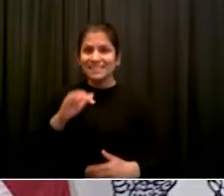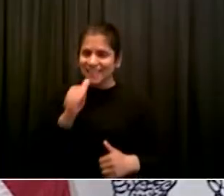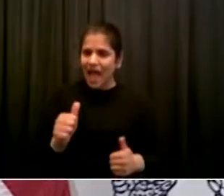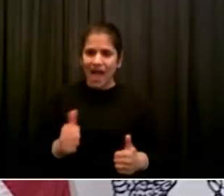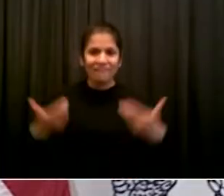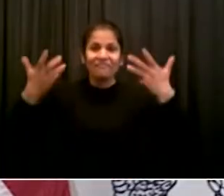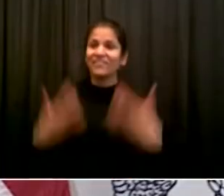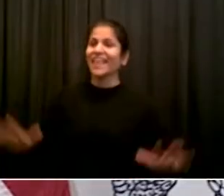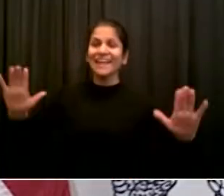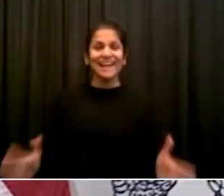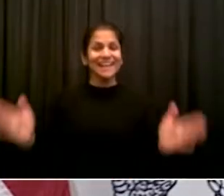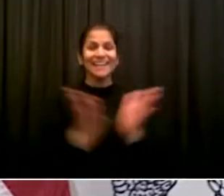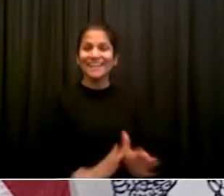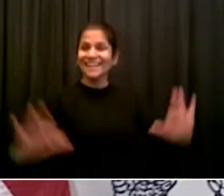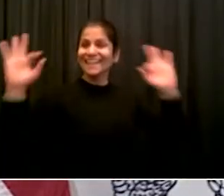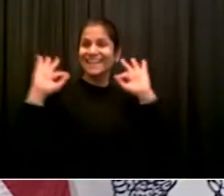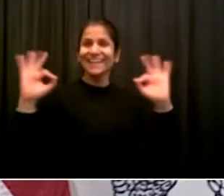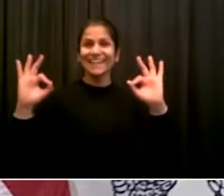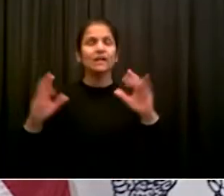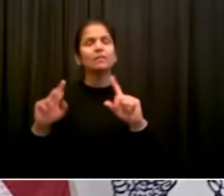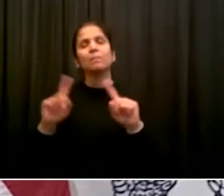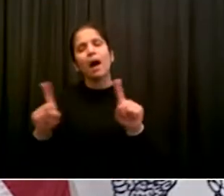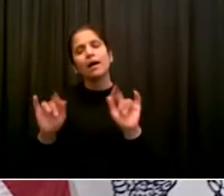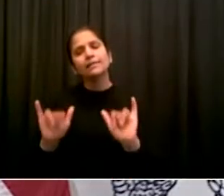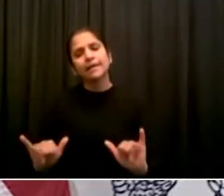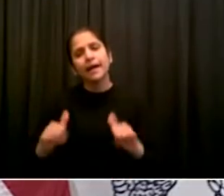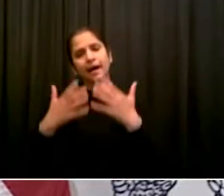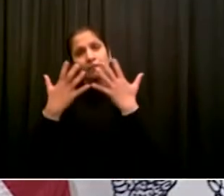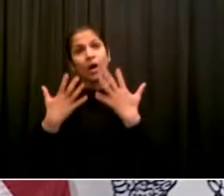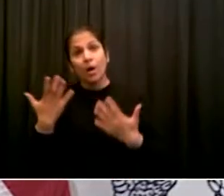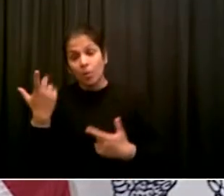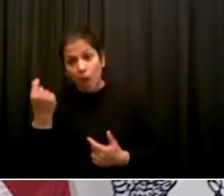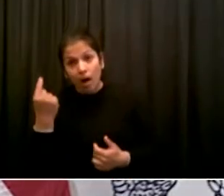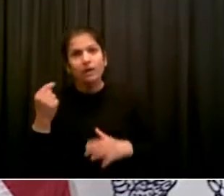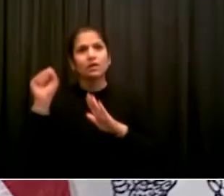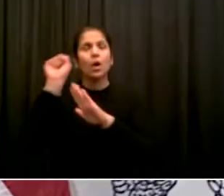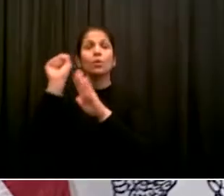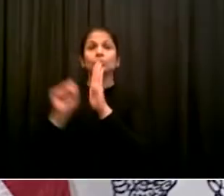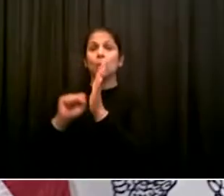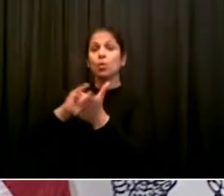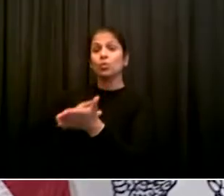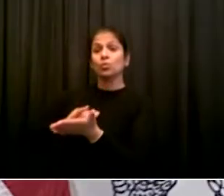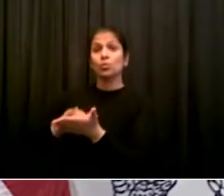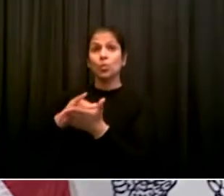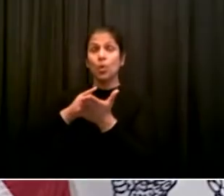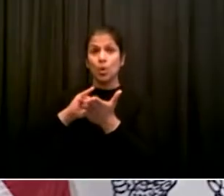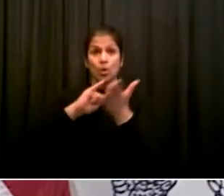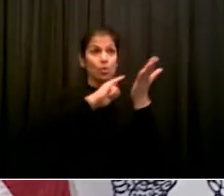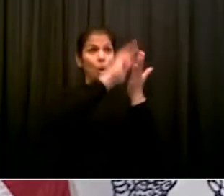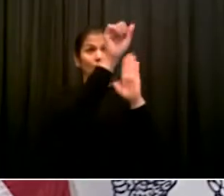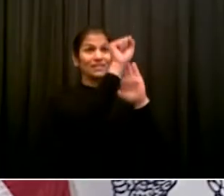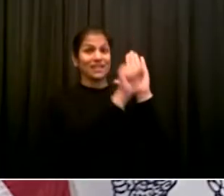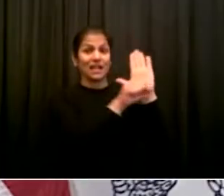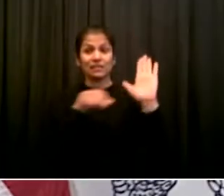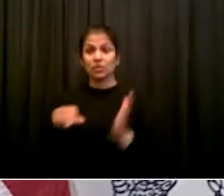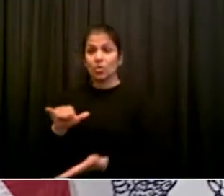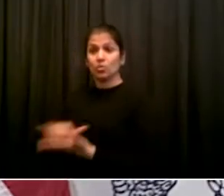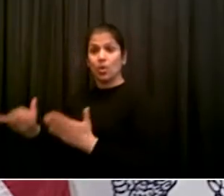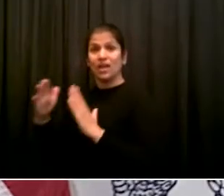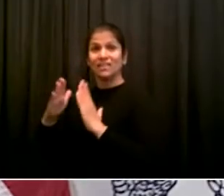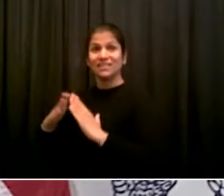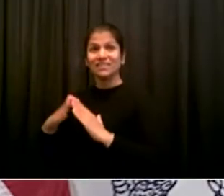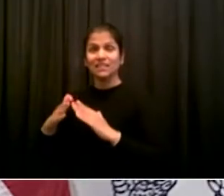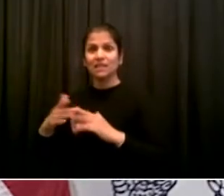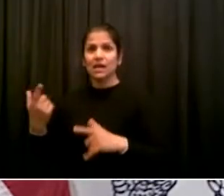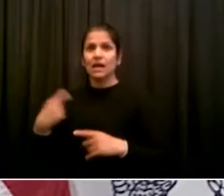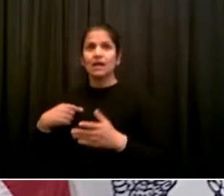for travelers as of April 1st. I don't know if that's the state's idea of an April Fool's joke, but it's absolutely